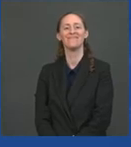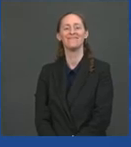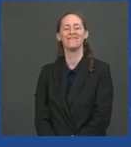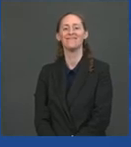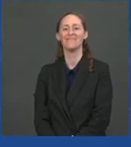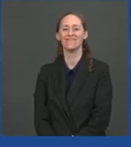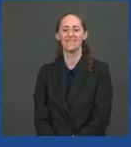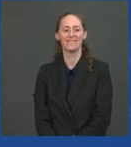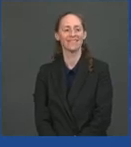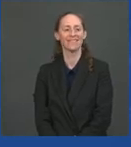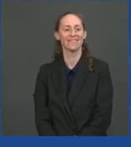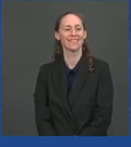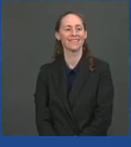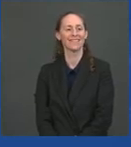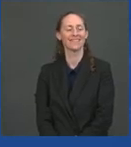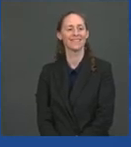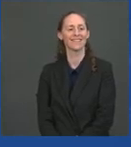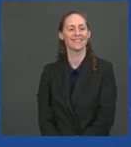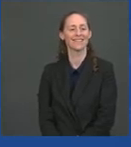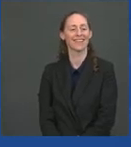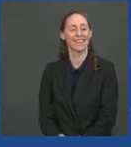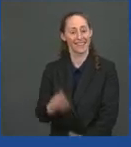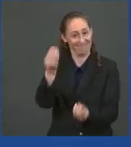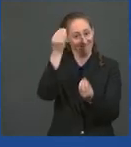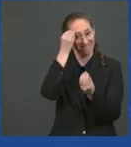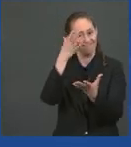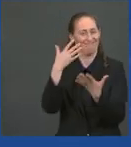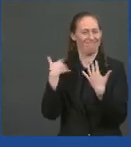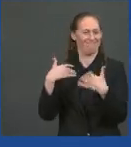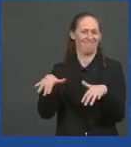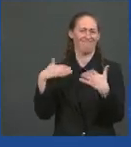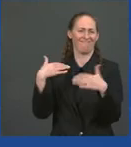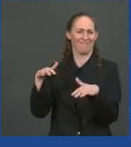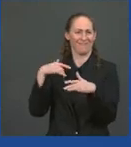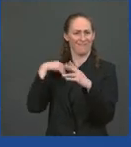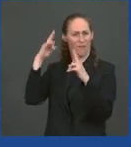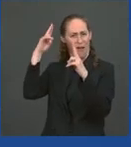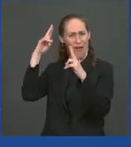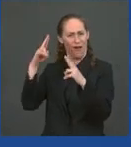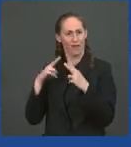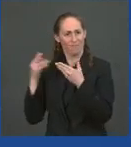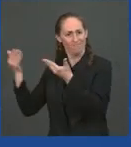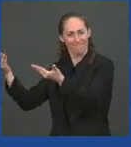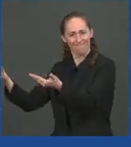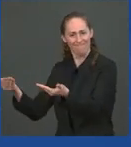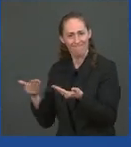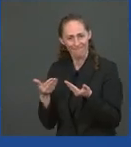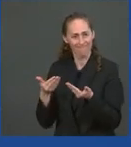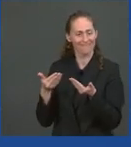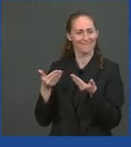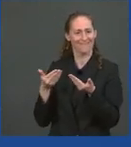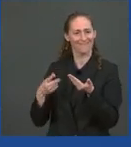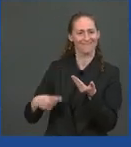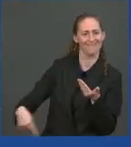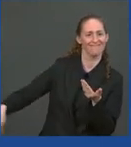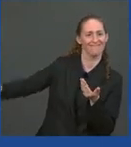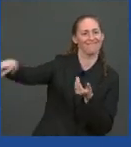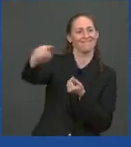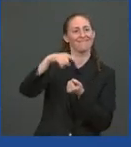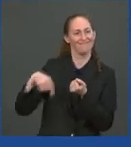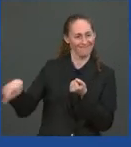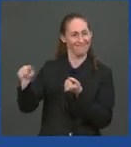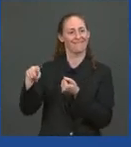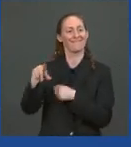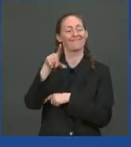It's an honor. It's an honor to host the 2021 NBA championship, the champions, the